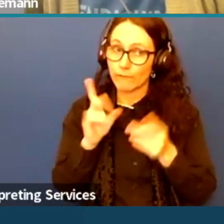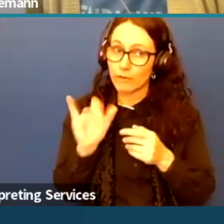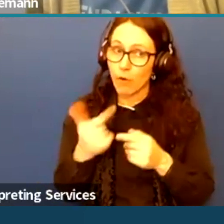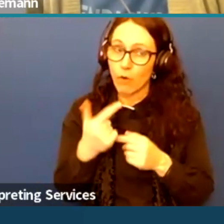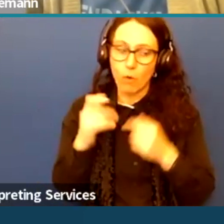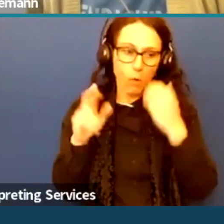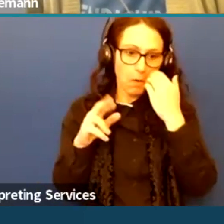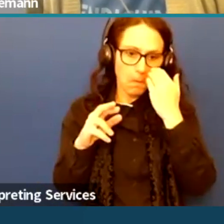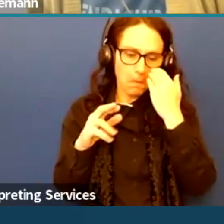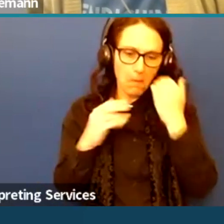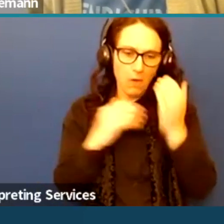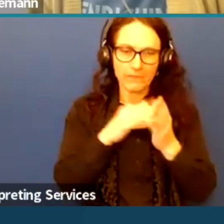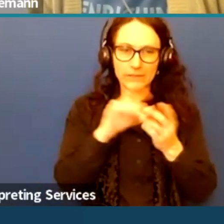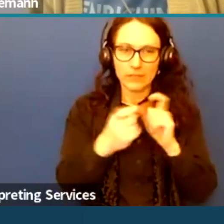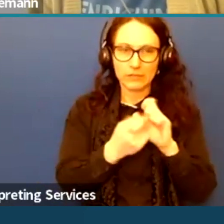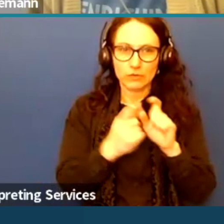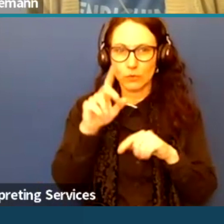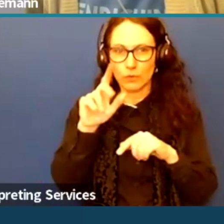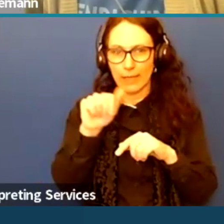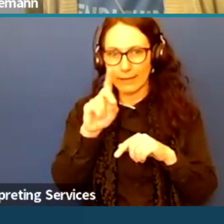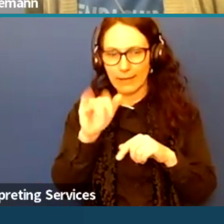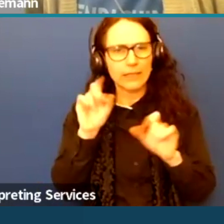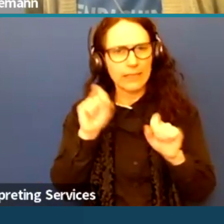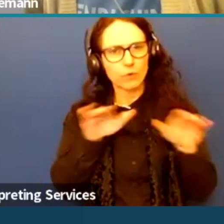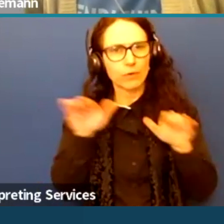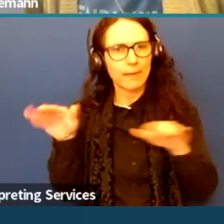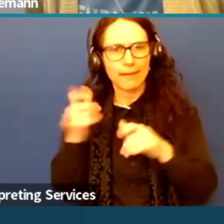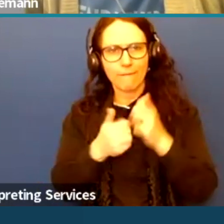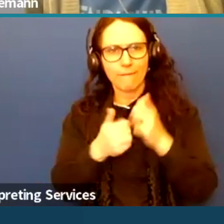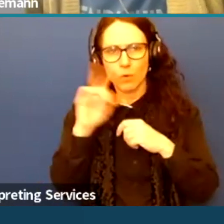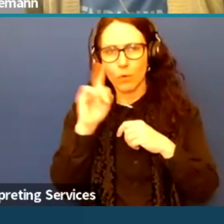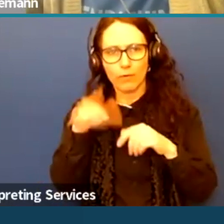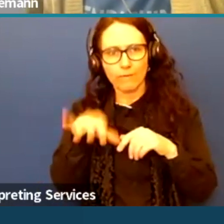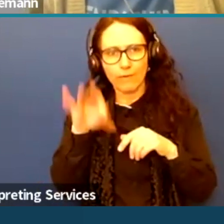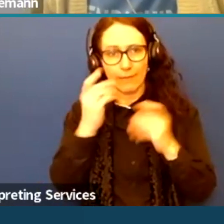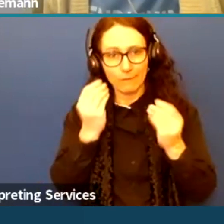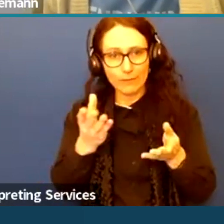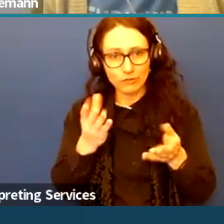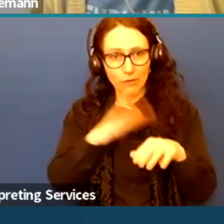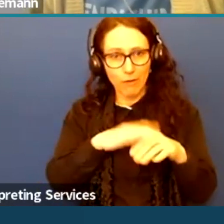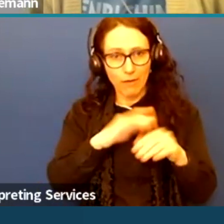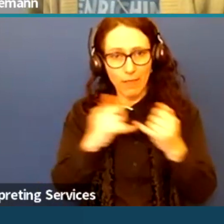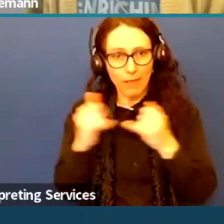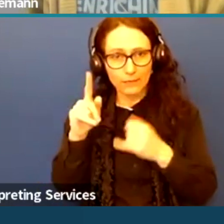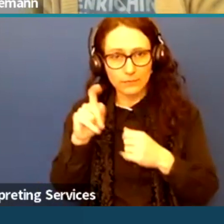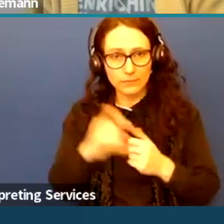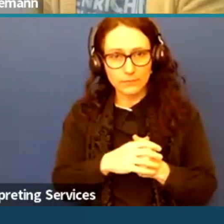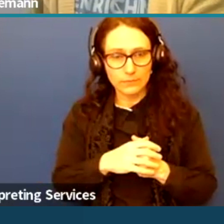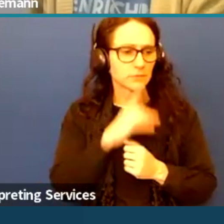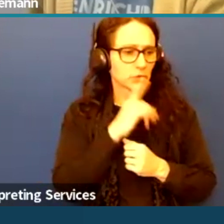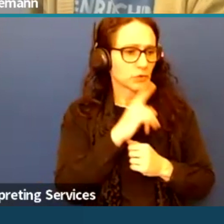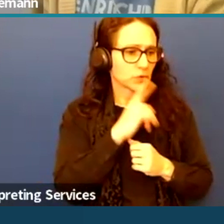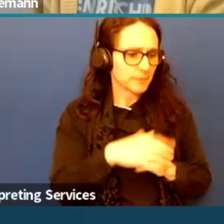are there frequently changes to the ADA? And can you remind everybody where to find that information online?